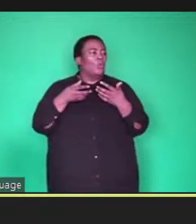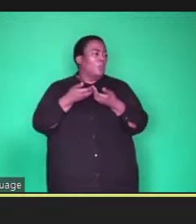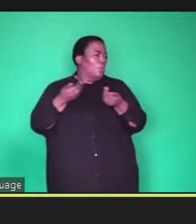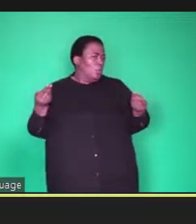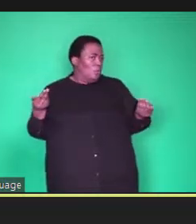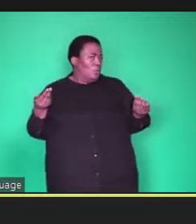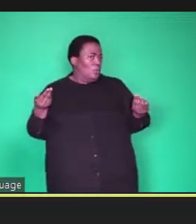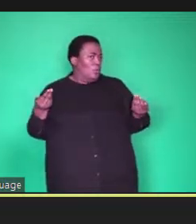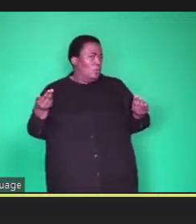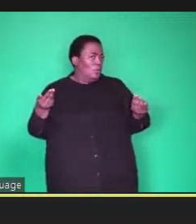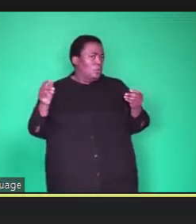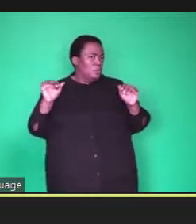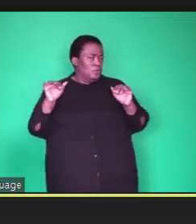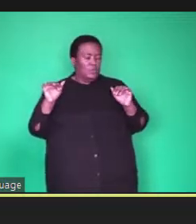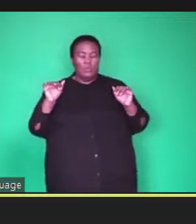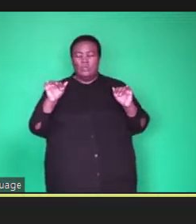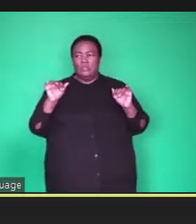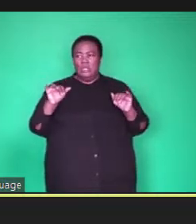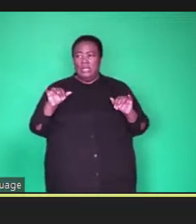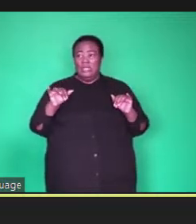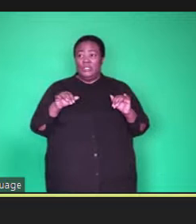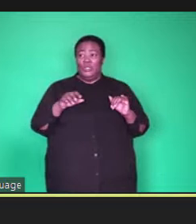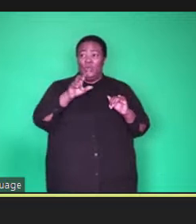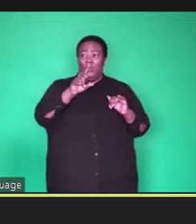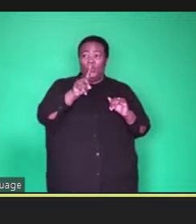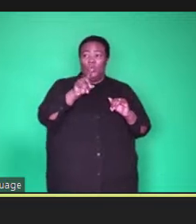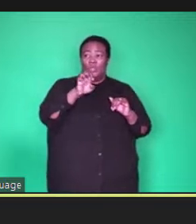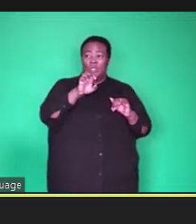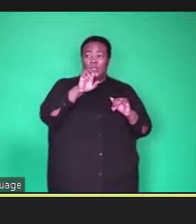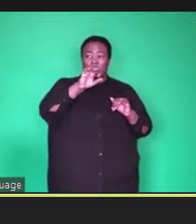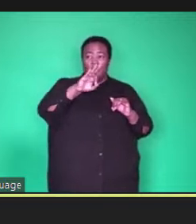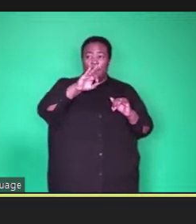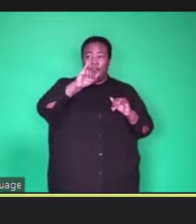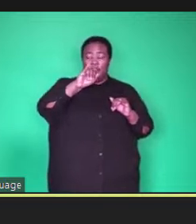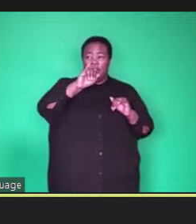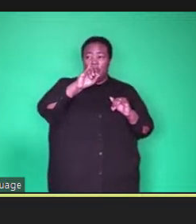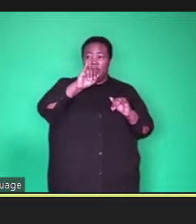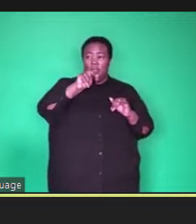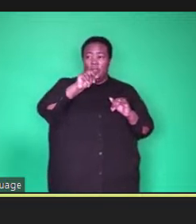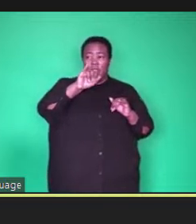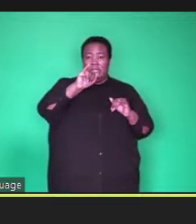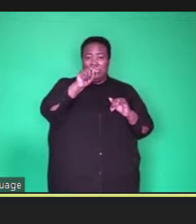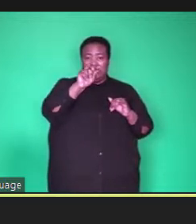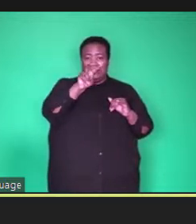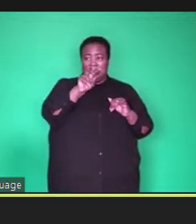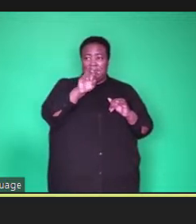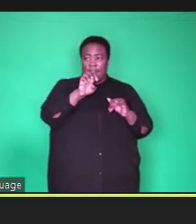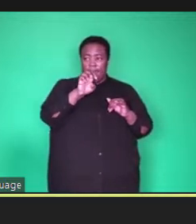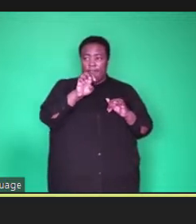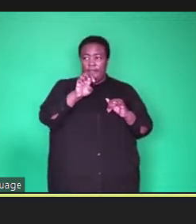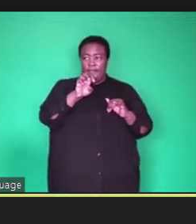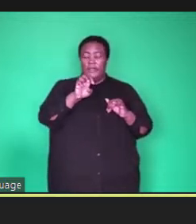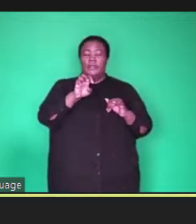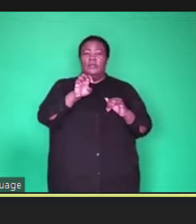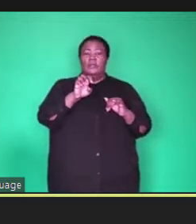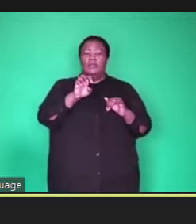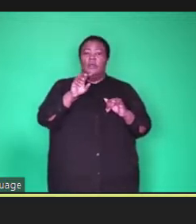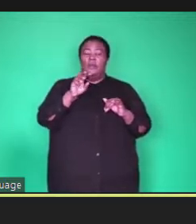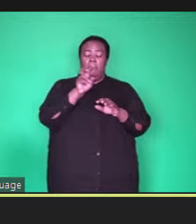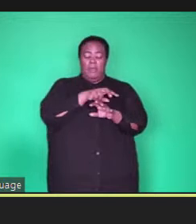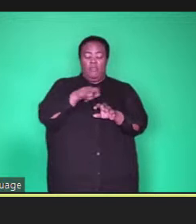definitive in migration is quite a close parallel to this because people are moving in and moving out in